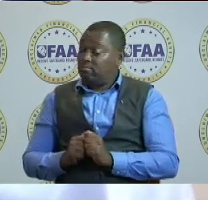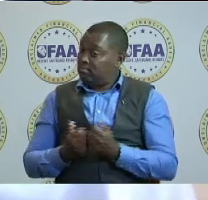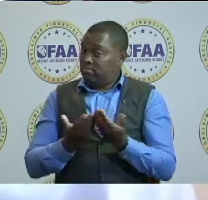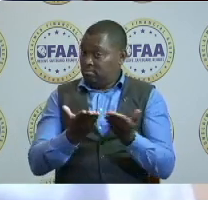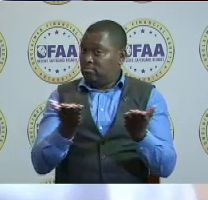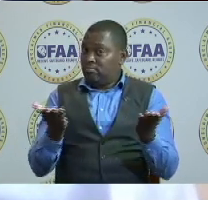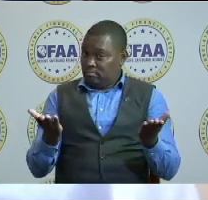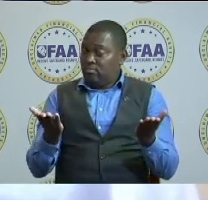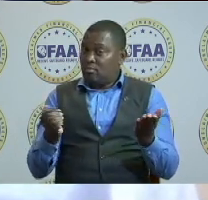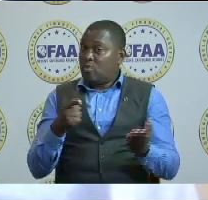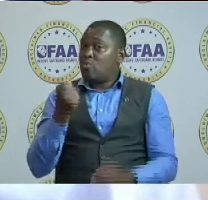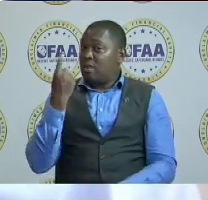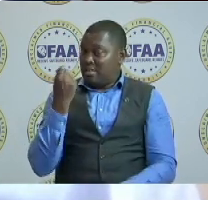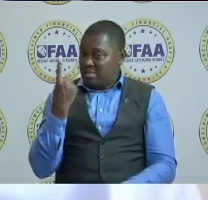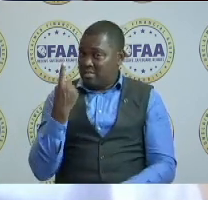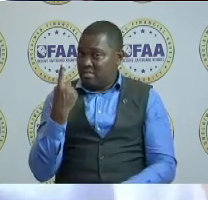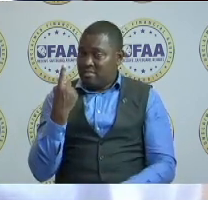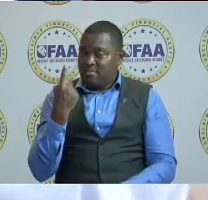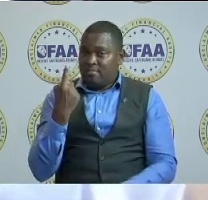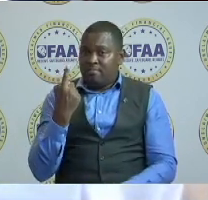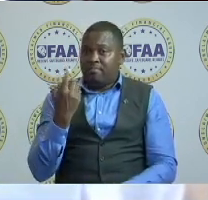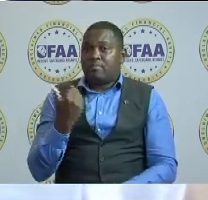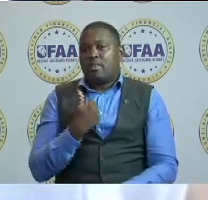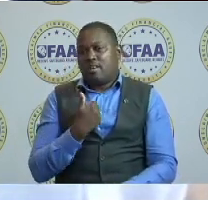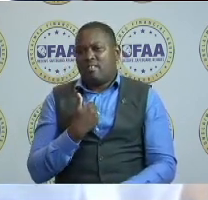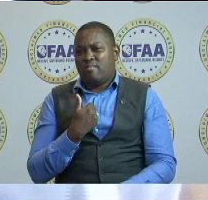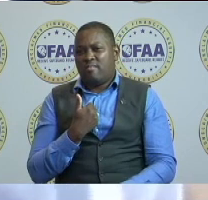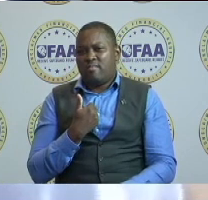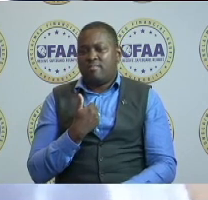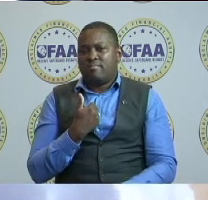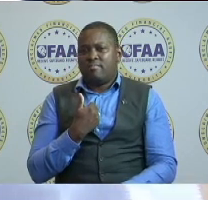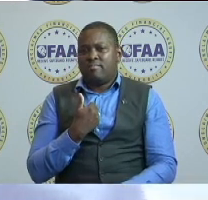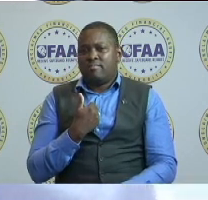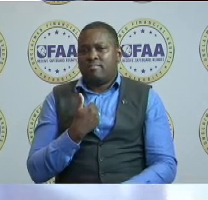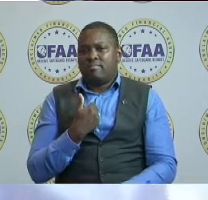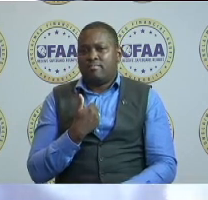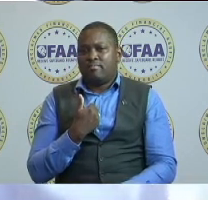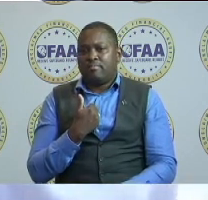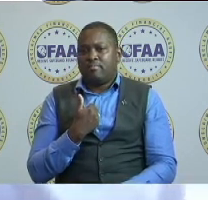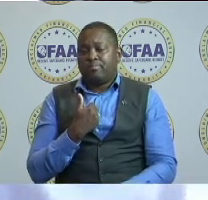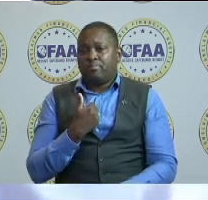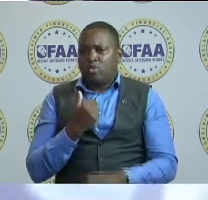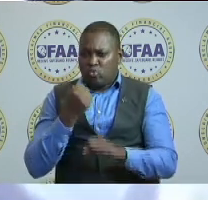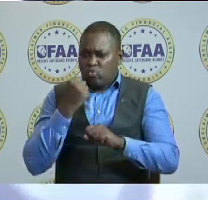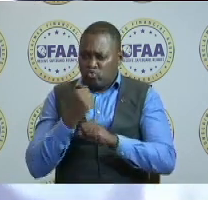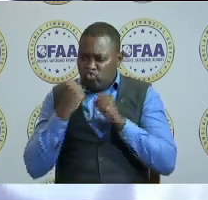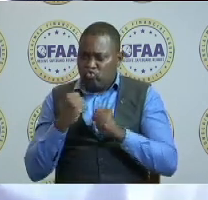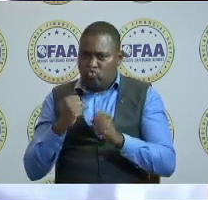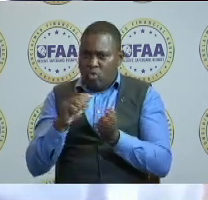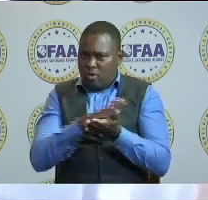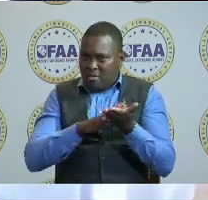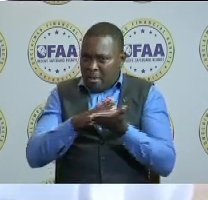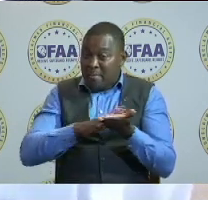people, you'll appreciate that there's a fairly solid a basis upon which this authority has been